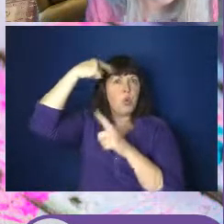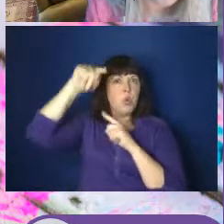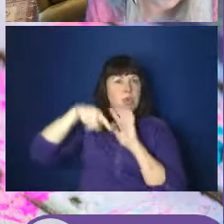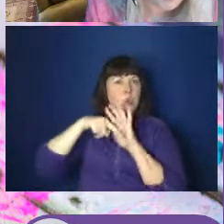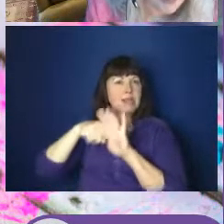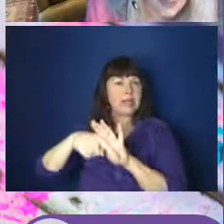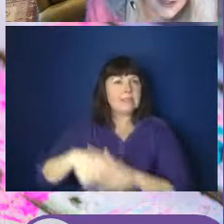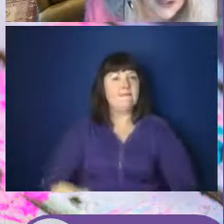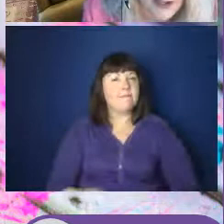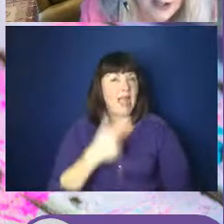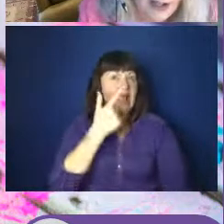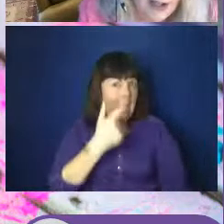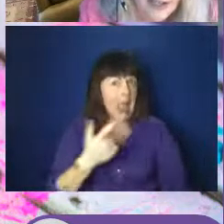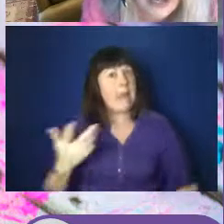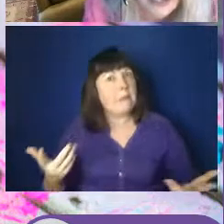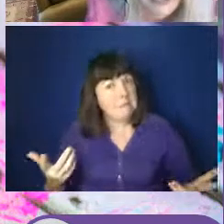do.